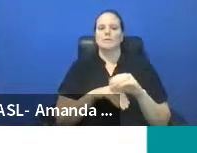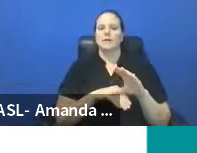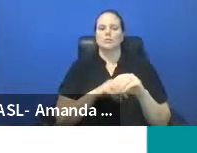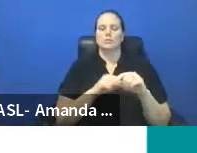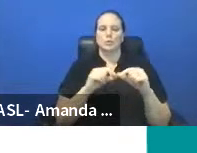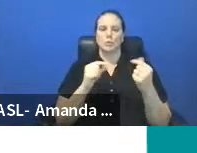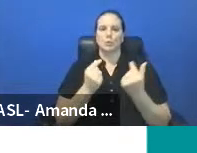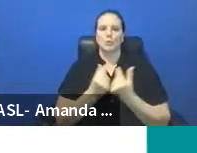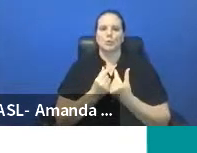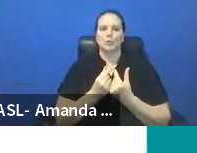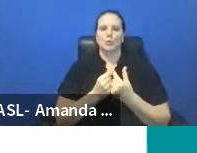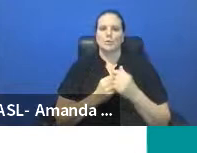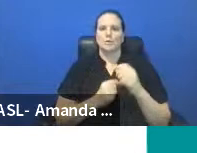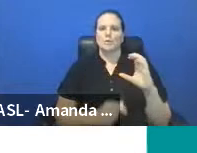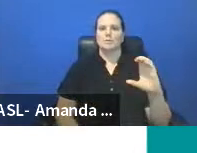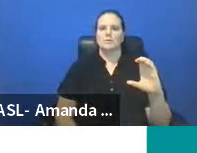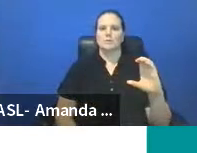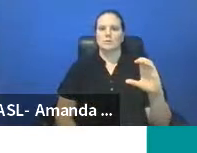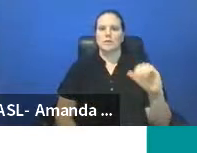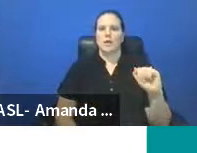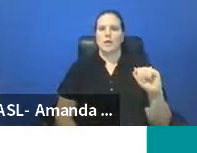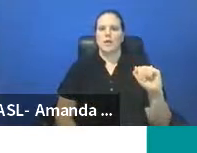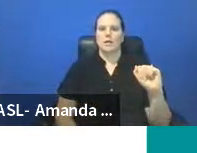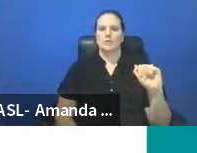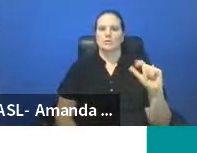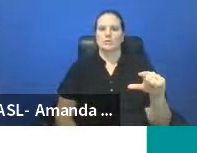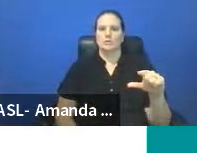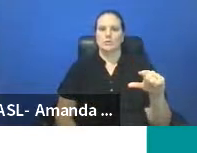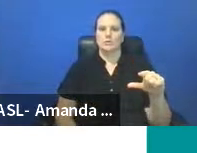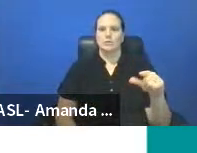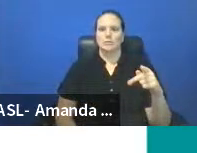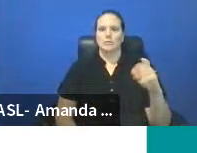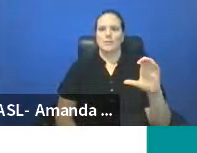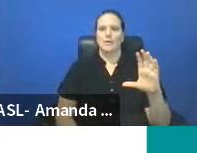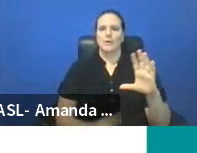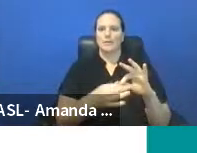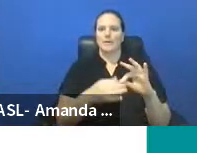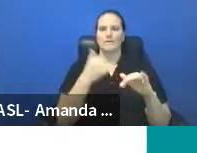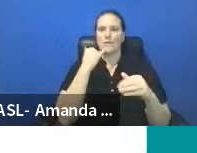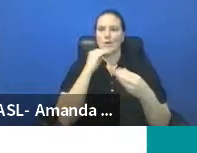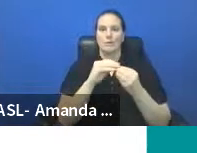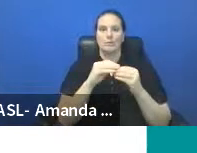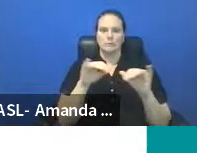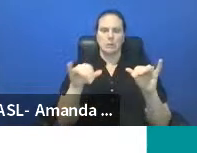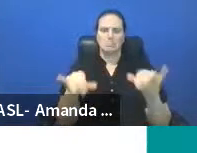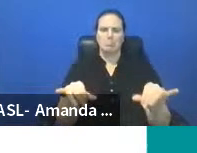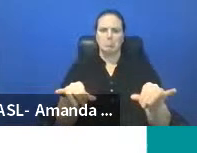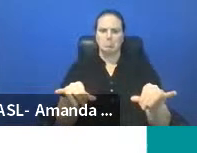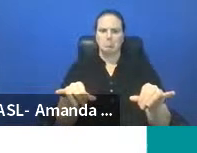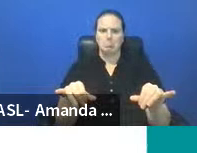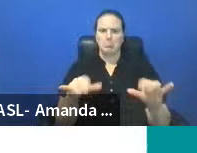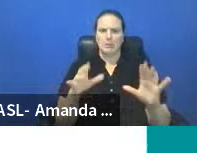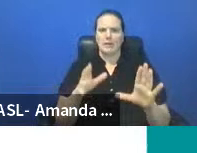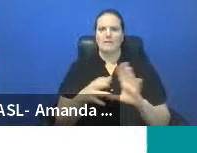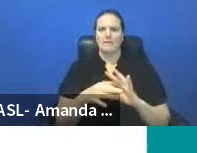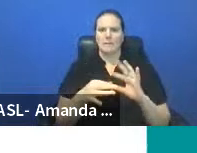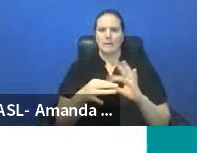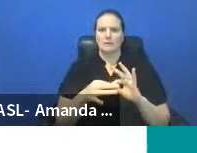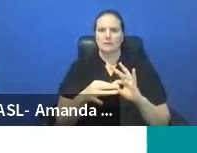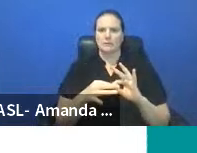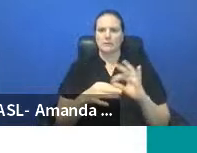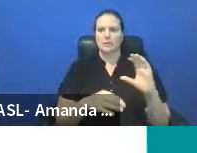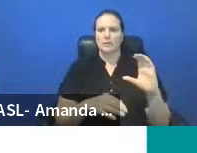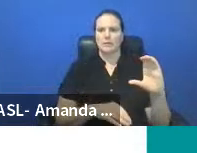so CAG Public Comment. The phone numbers are the same. Again, just leave a message for